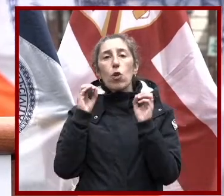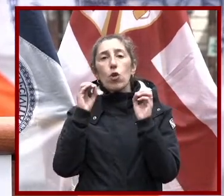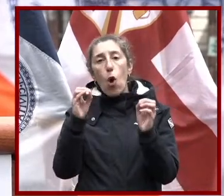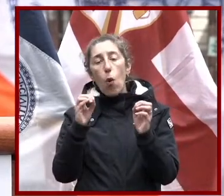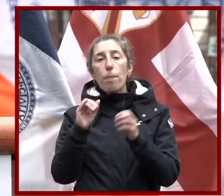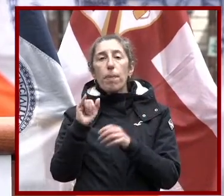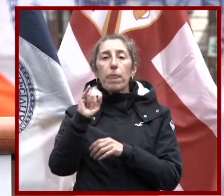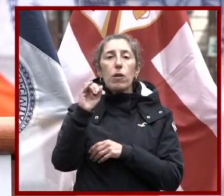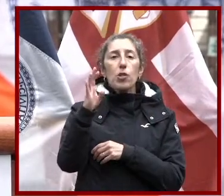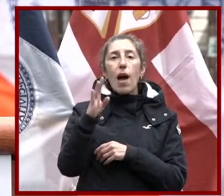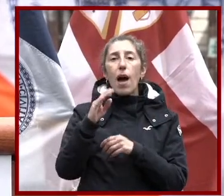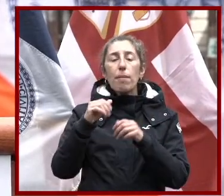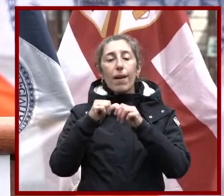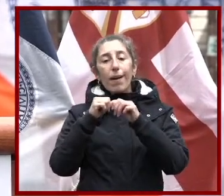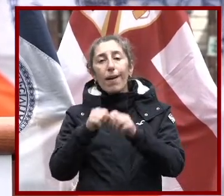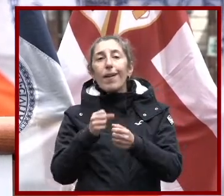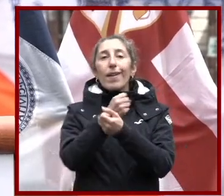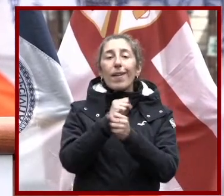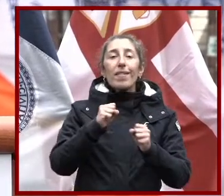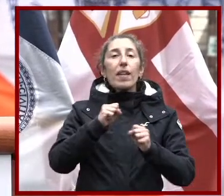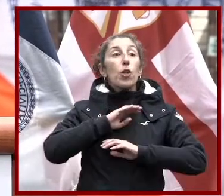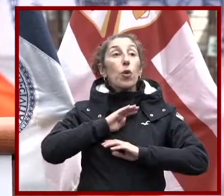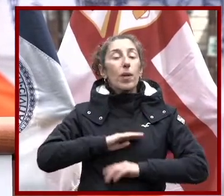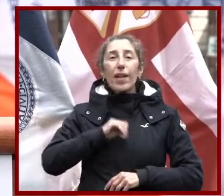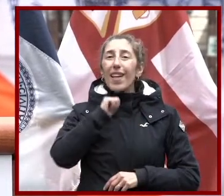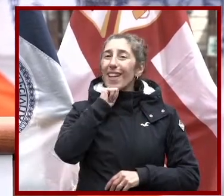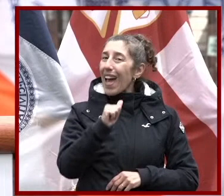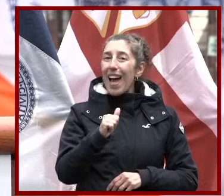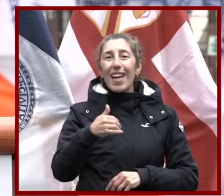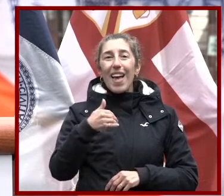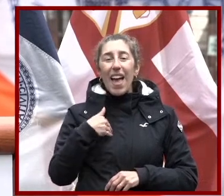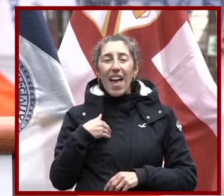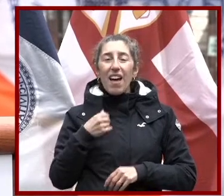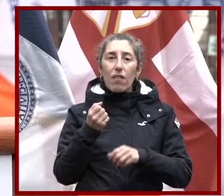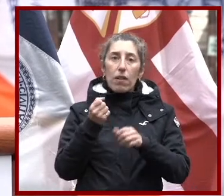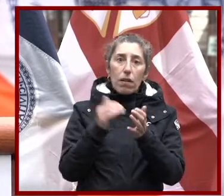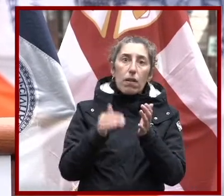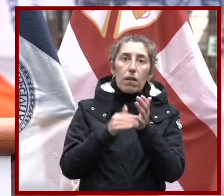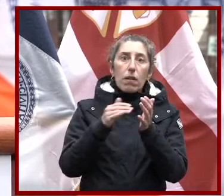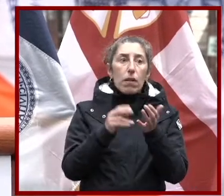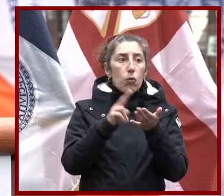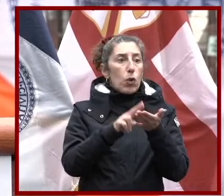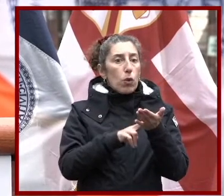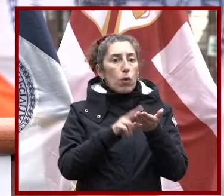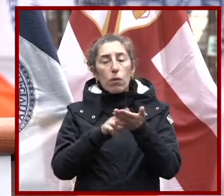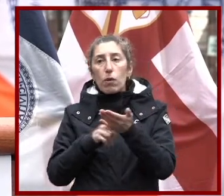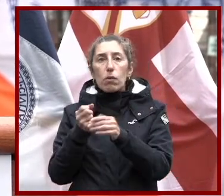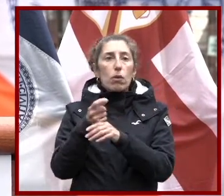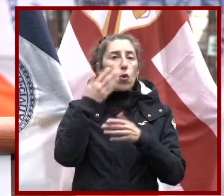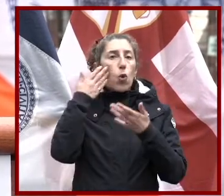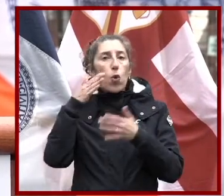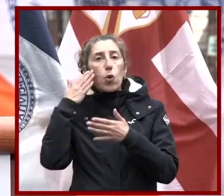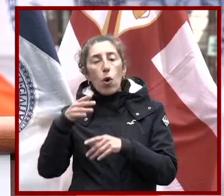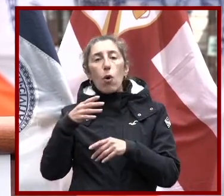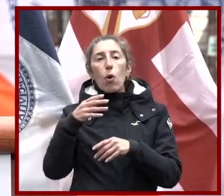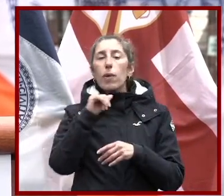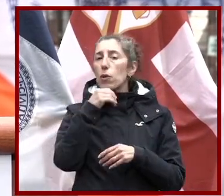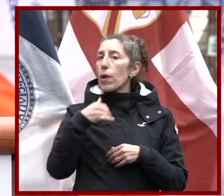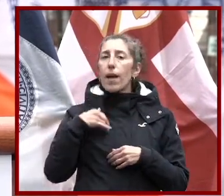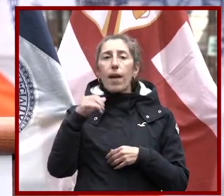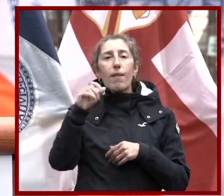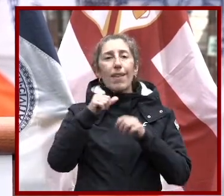security. Security that only a union or tenure can provide. What we